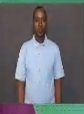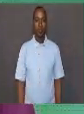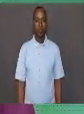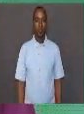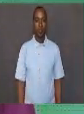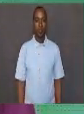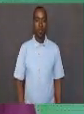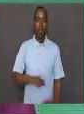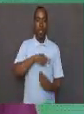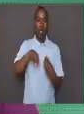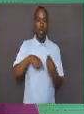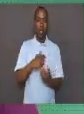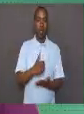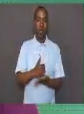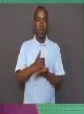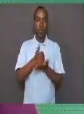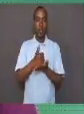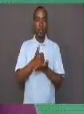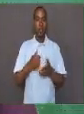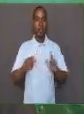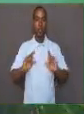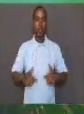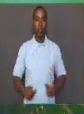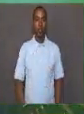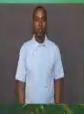on the environment in which they live.